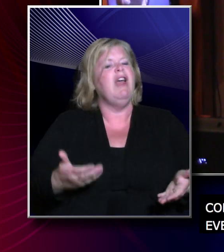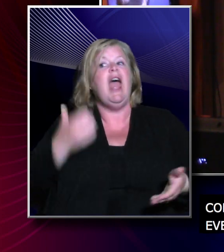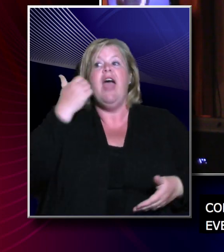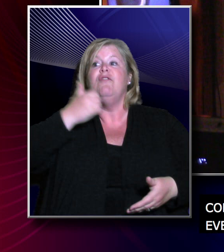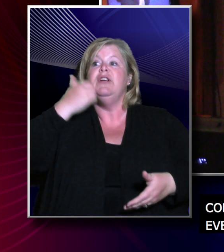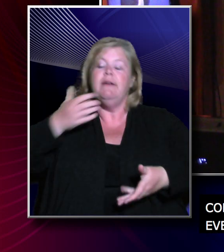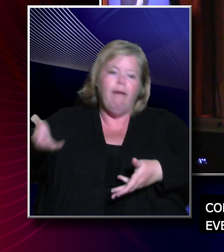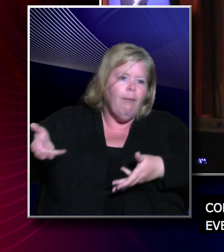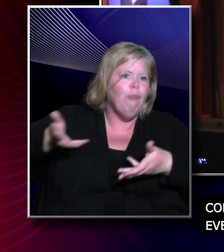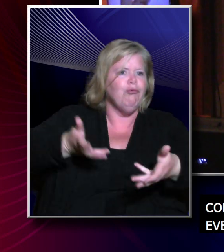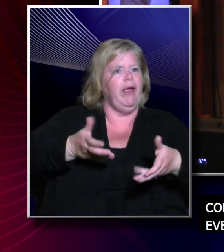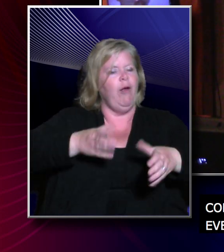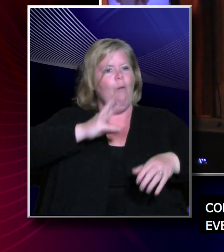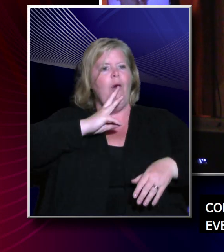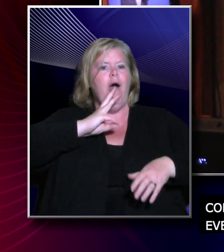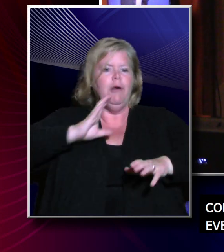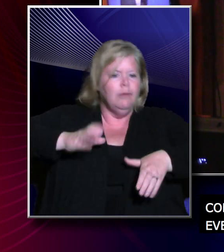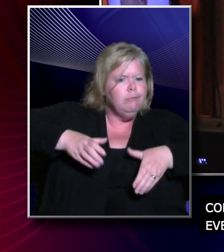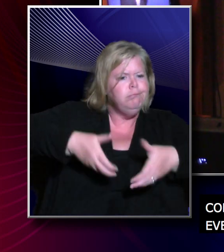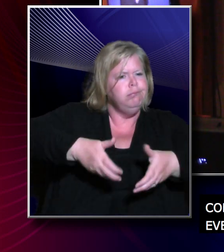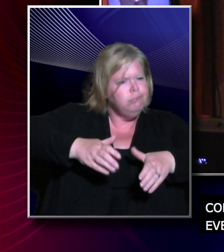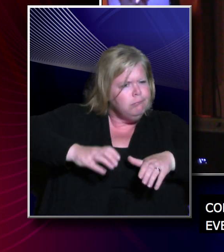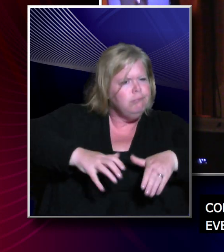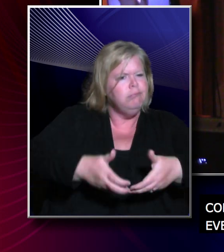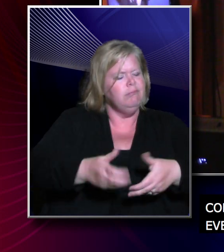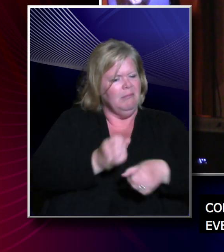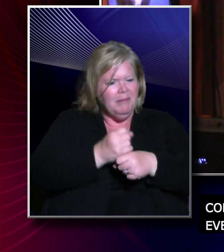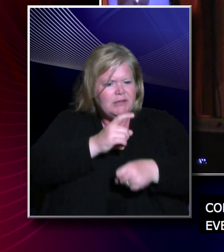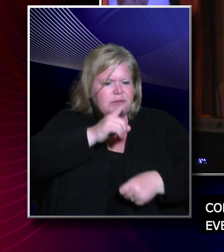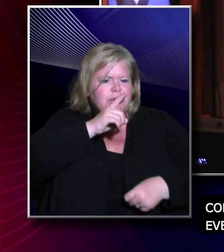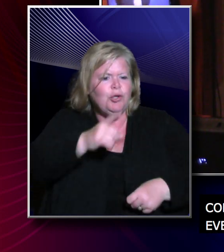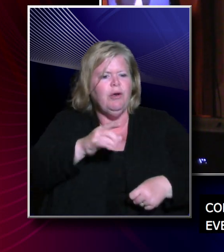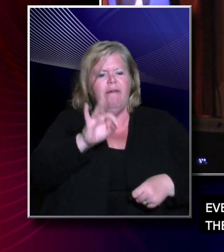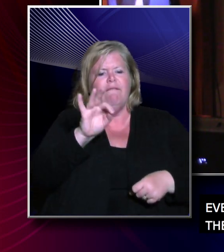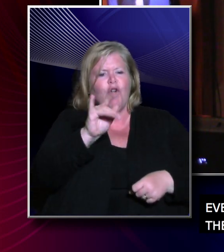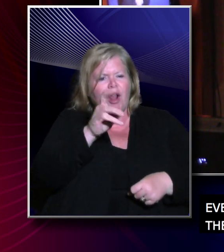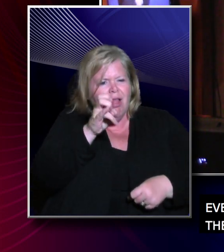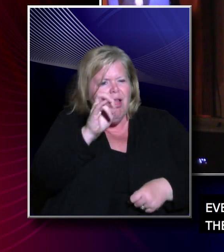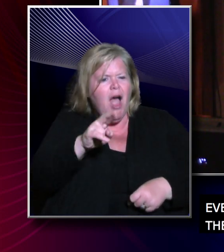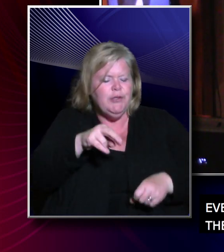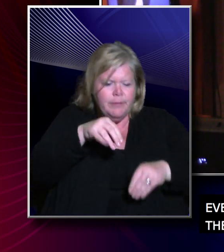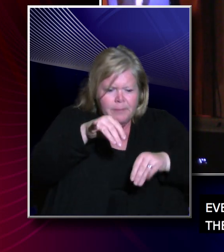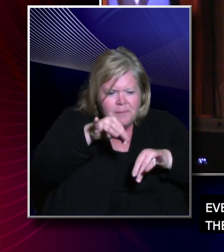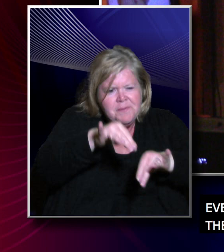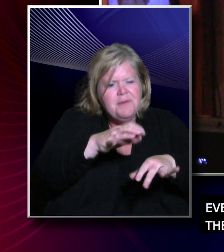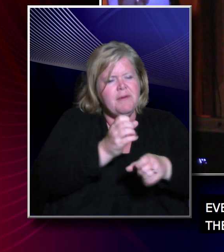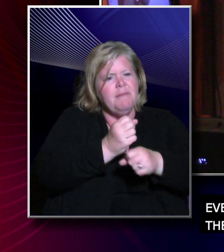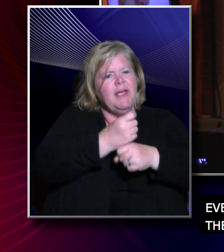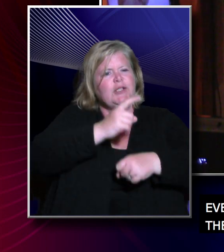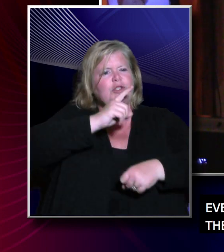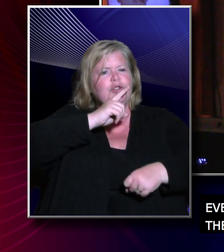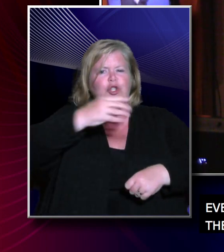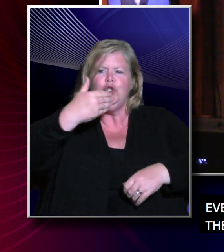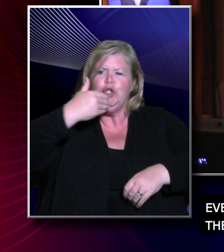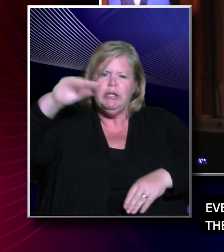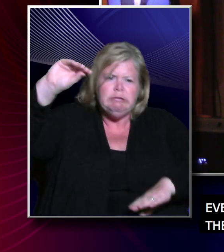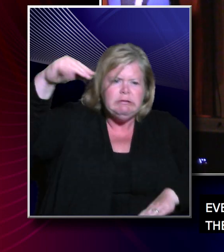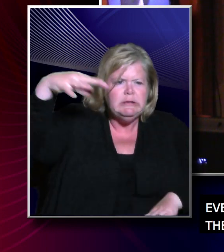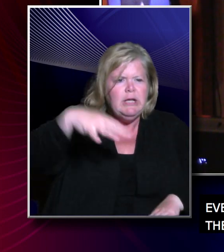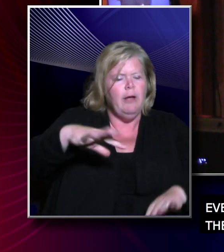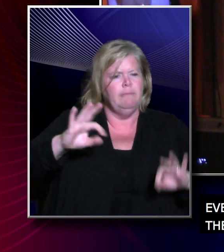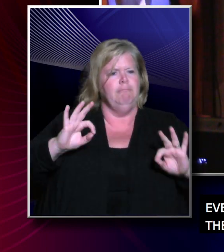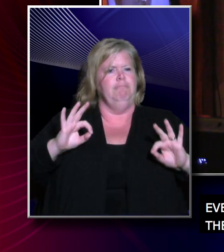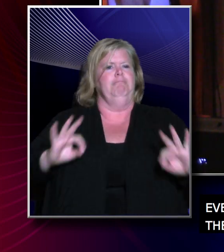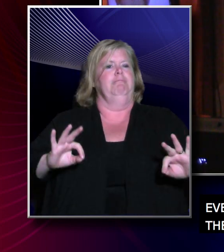bring that water and to make sure it has the fertilizer and to make sure it has the sunshine.